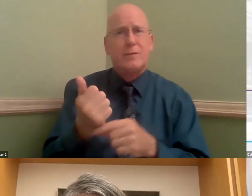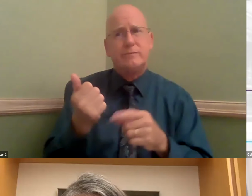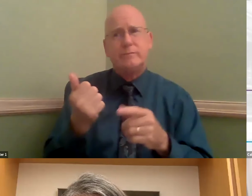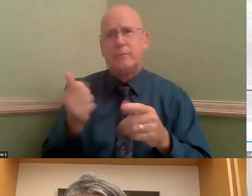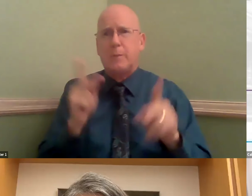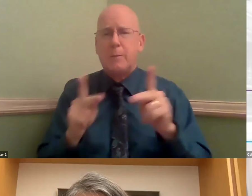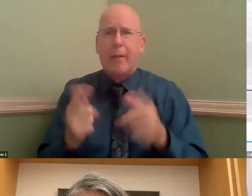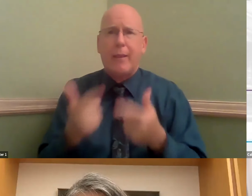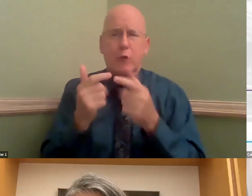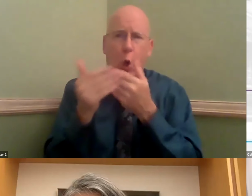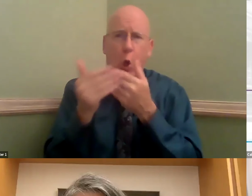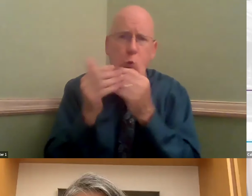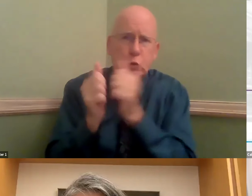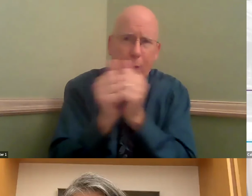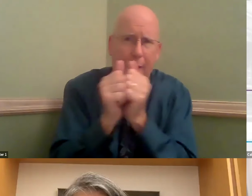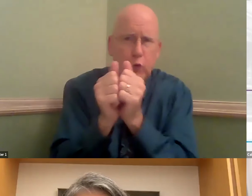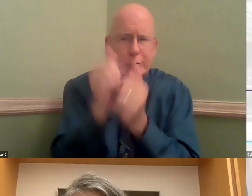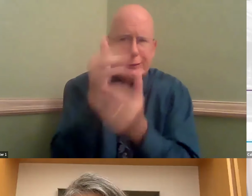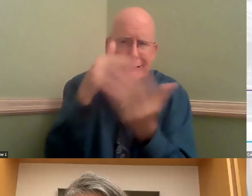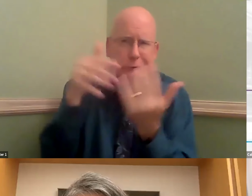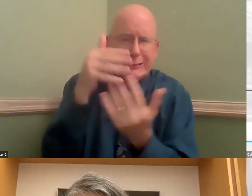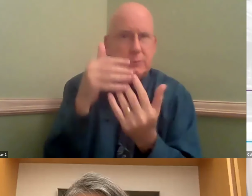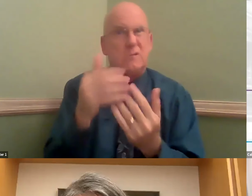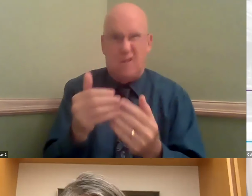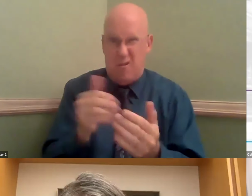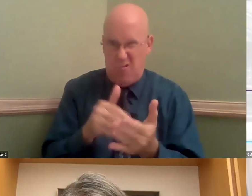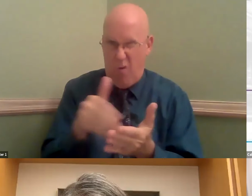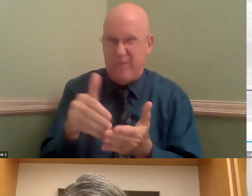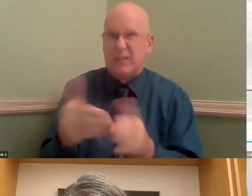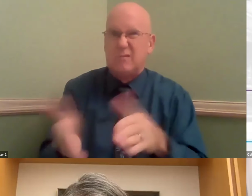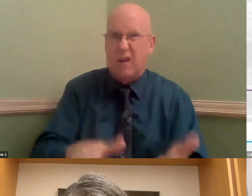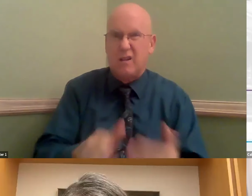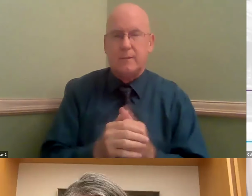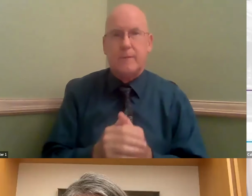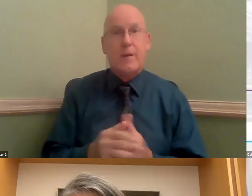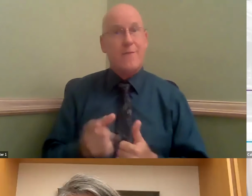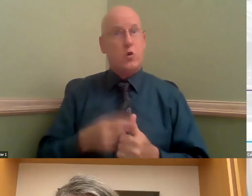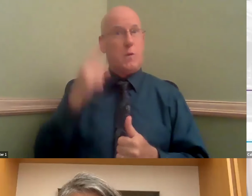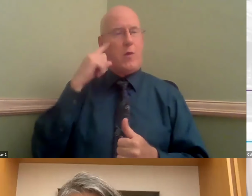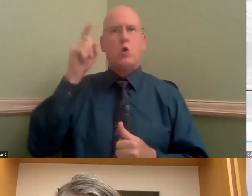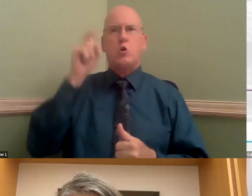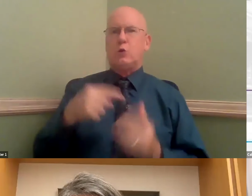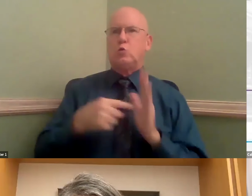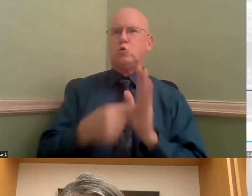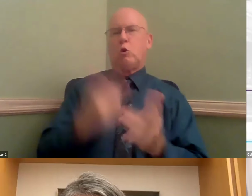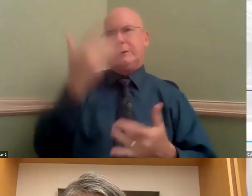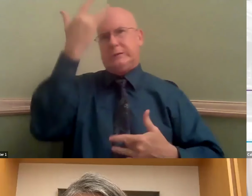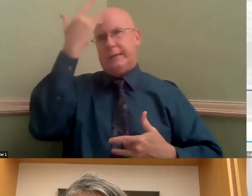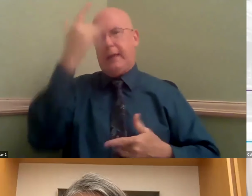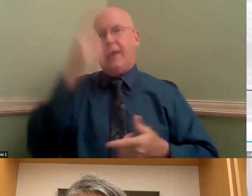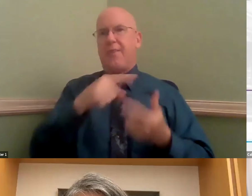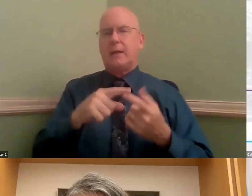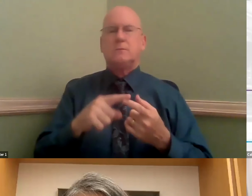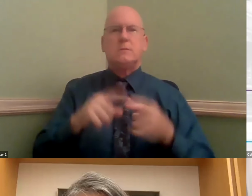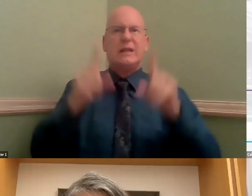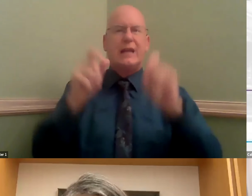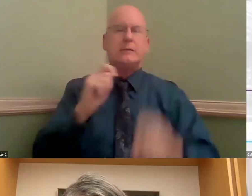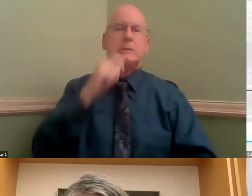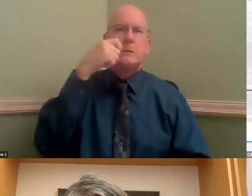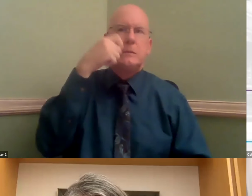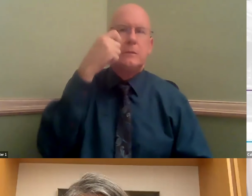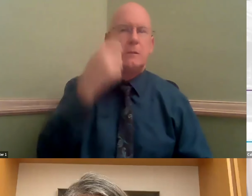close proximity. And we thought initially that you had to have symptoms to get tested. And now we, of course, understood that those